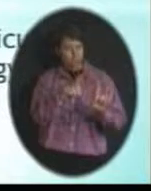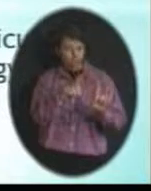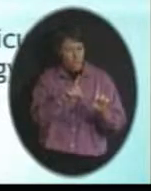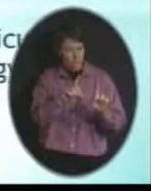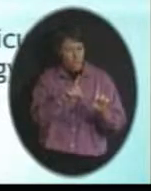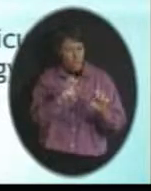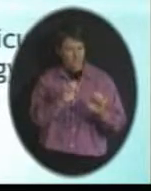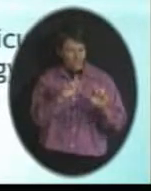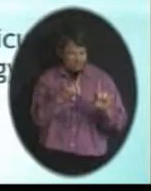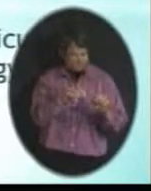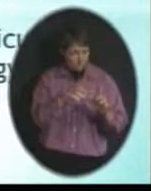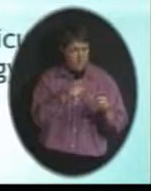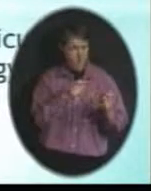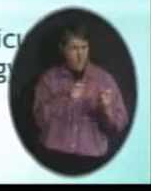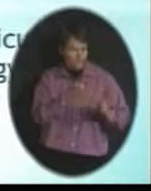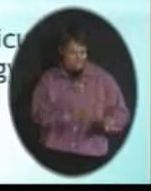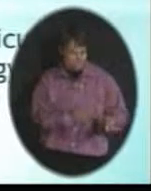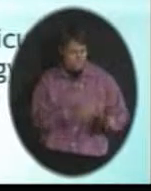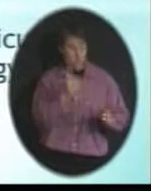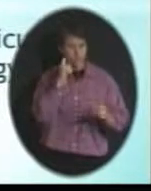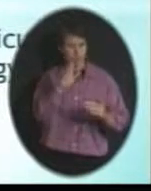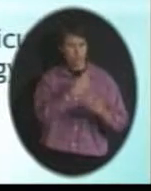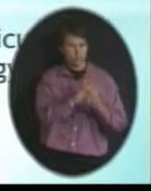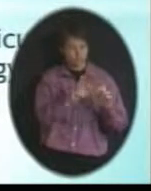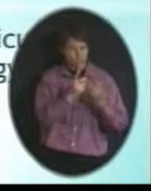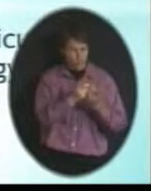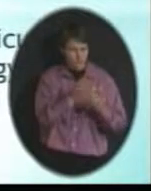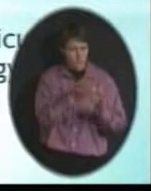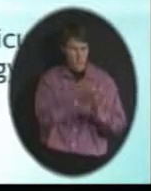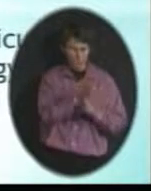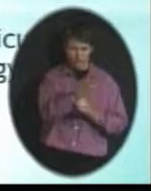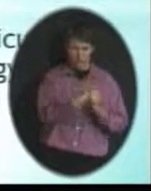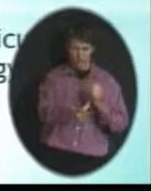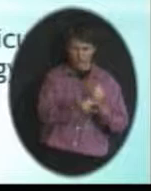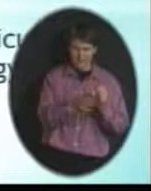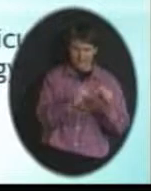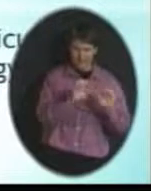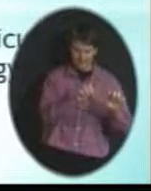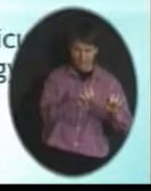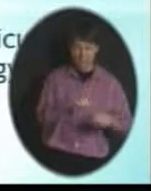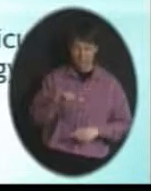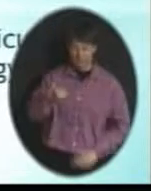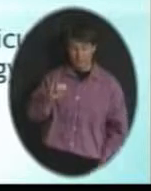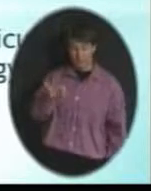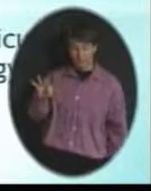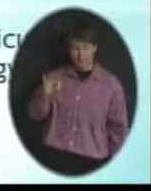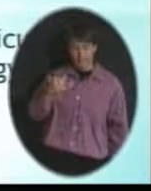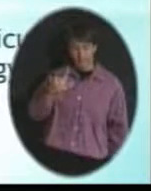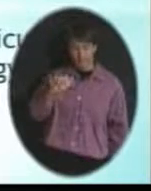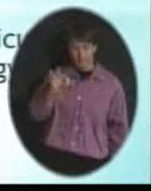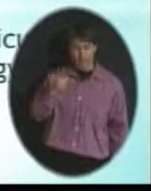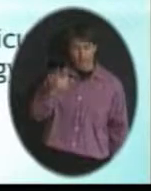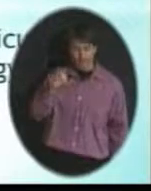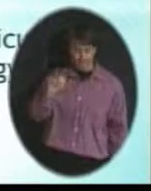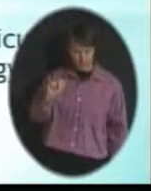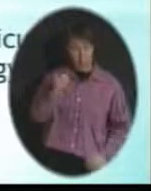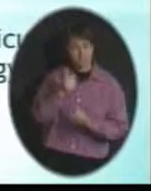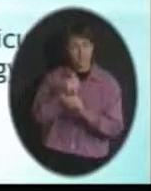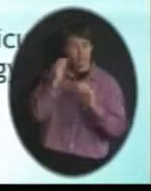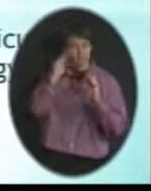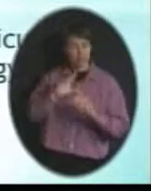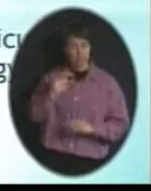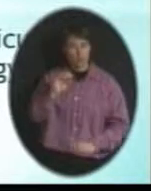educational technical ed coordination for the district career tech ed. Jeff Laughlin is an instructor at Oregon